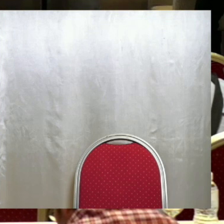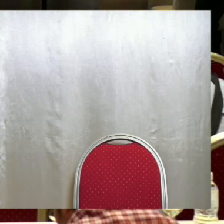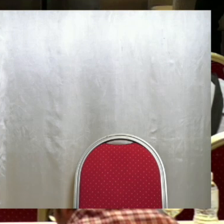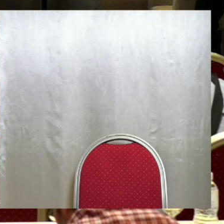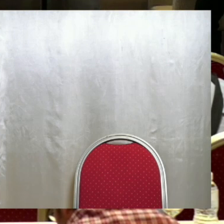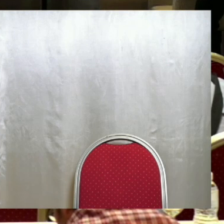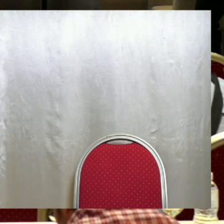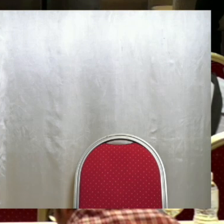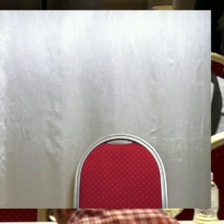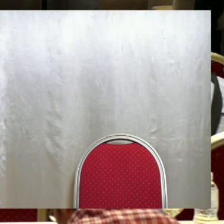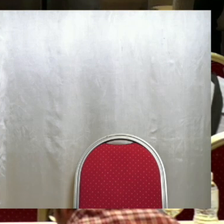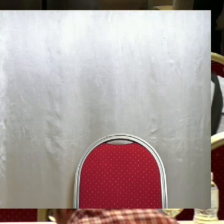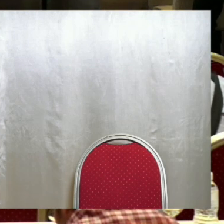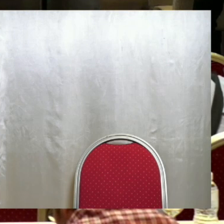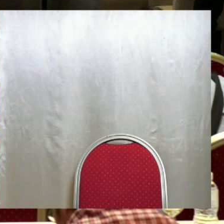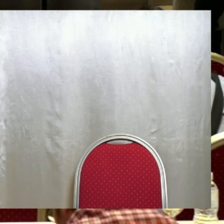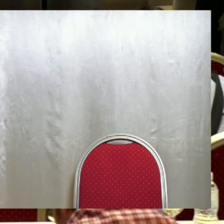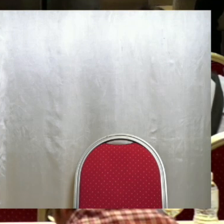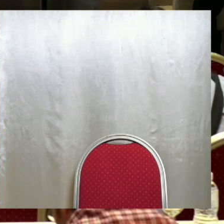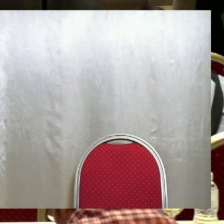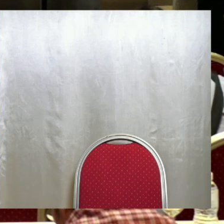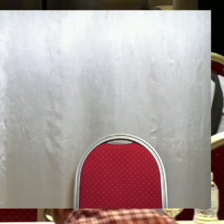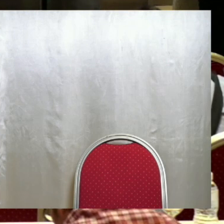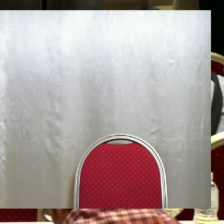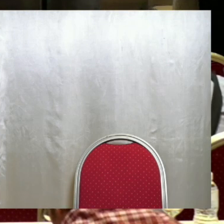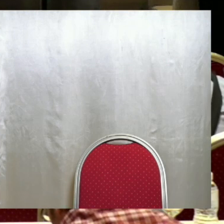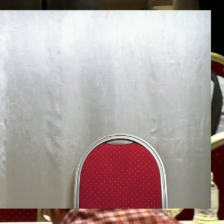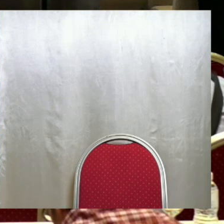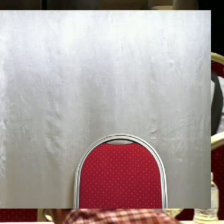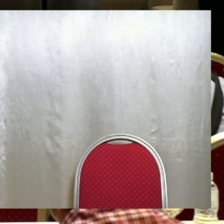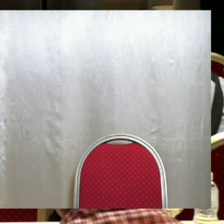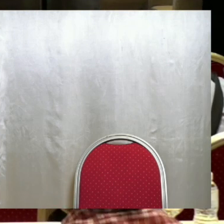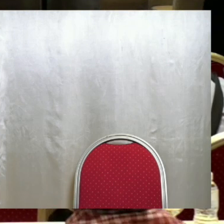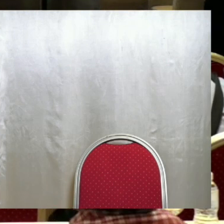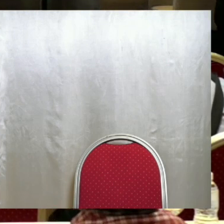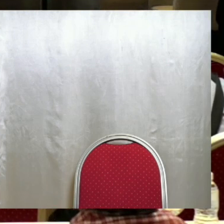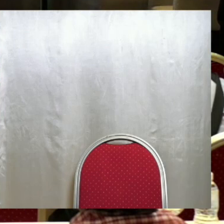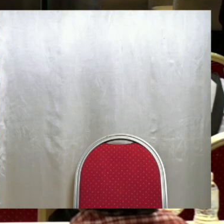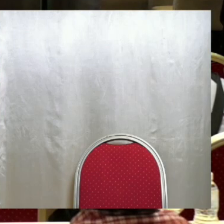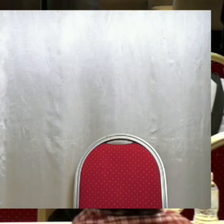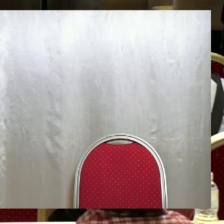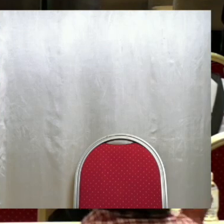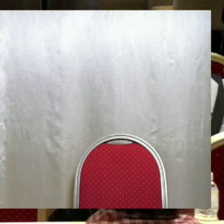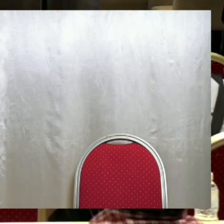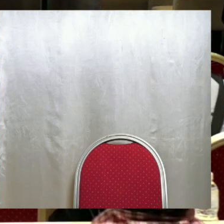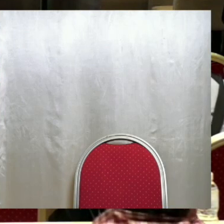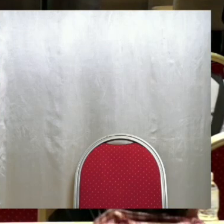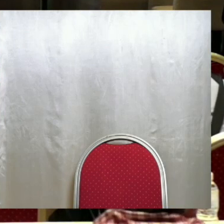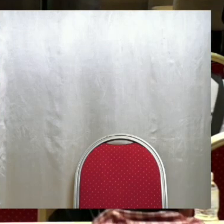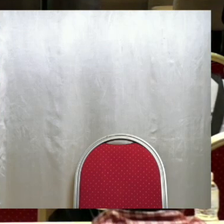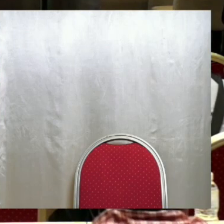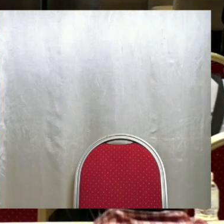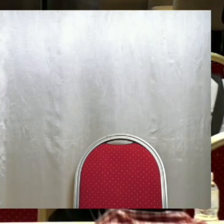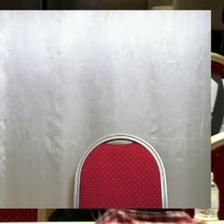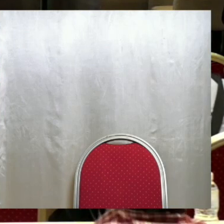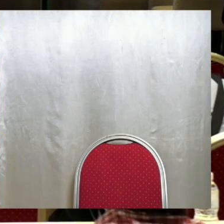about how can practitioners empower youth for lifelong learning with a focus on equity.